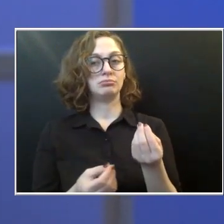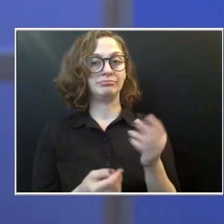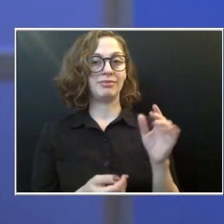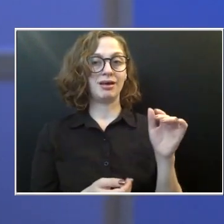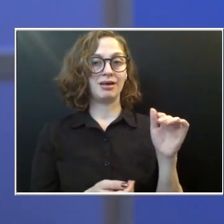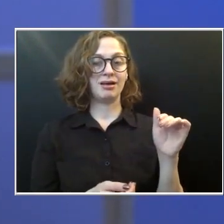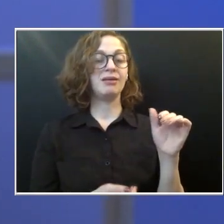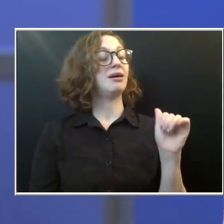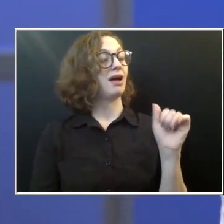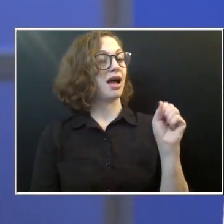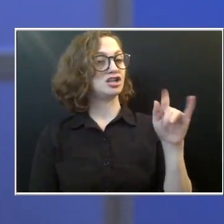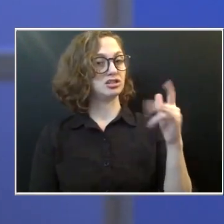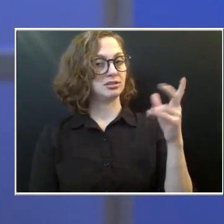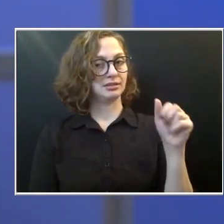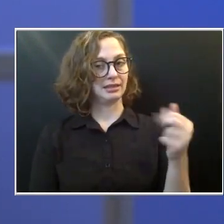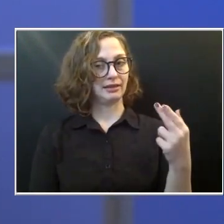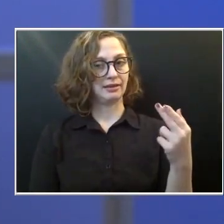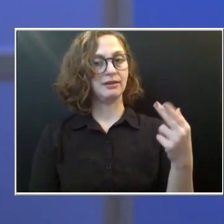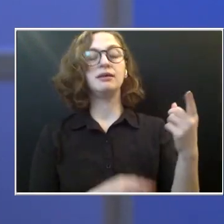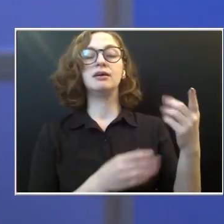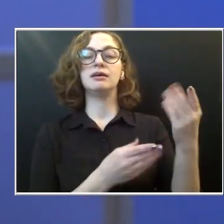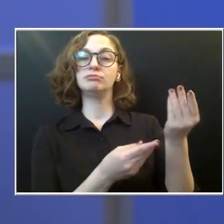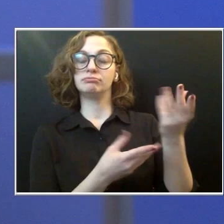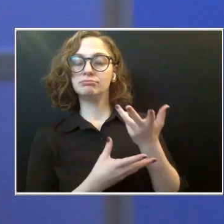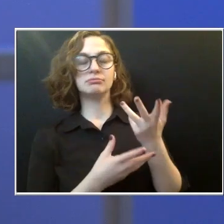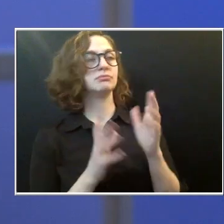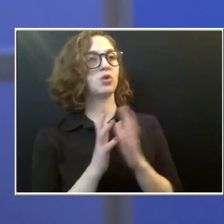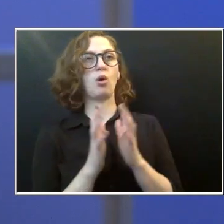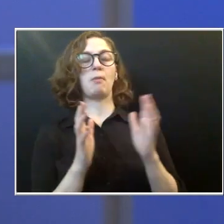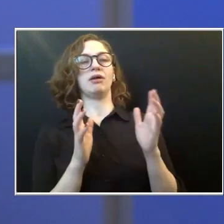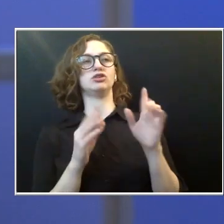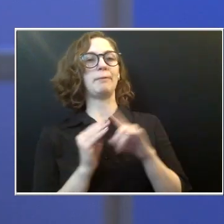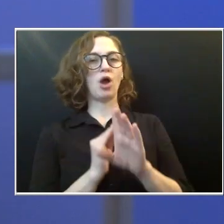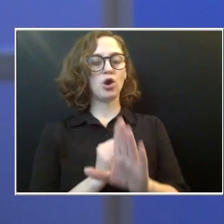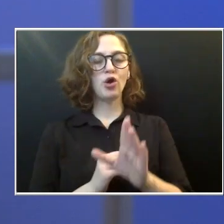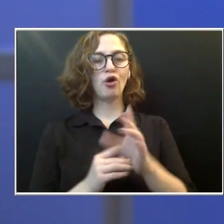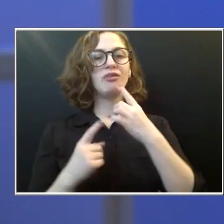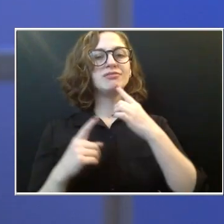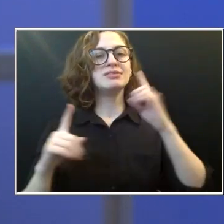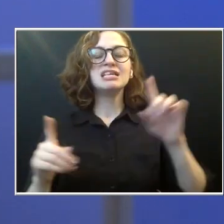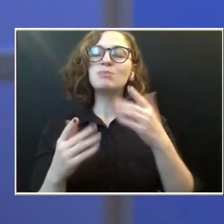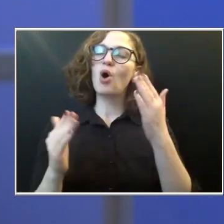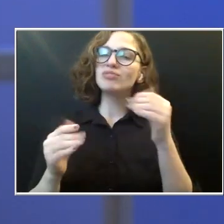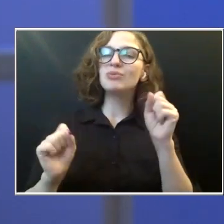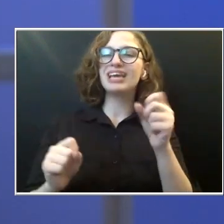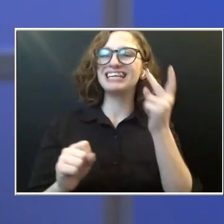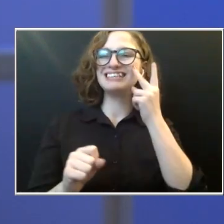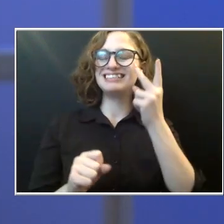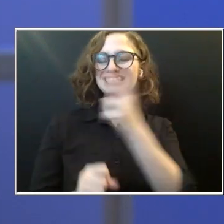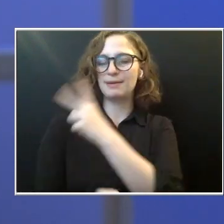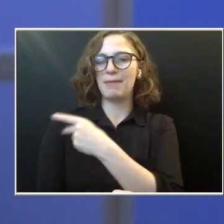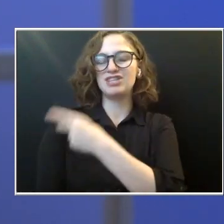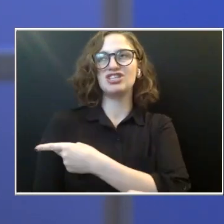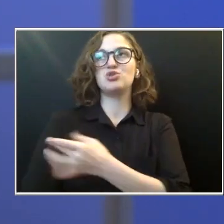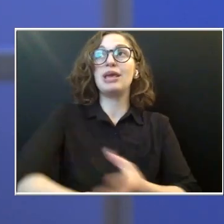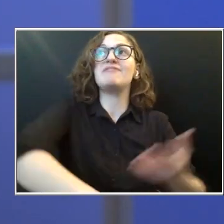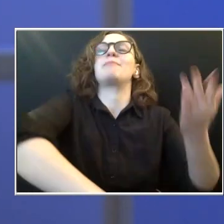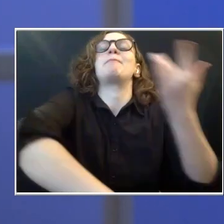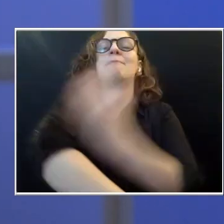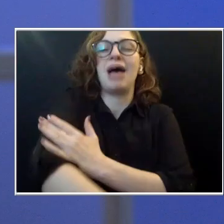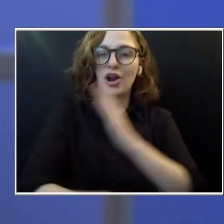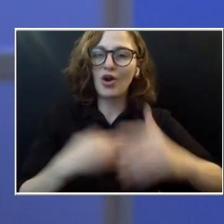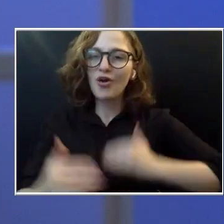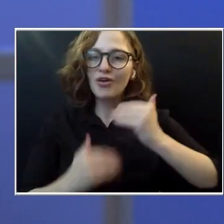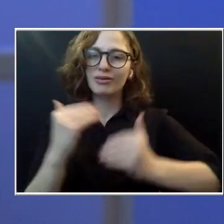medicines and do a measure better, and do better and continue to expand what people are able to do in terms of the quantity and quality of